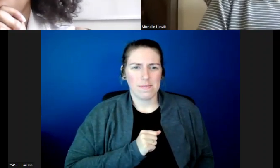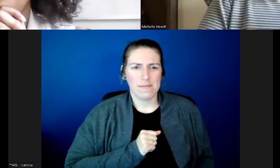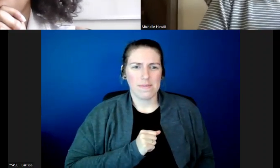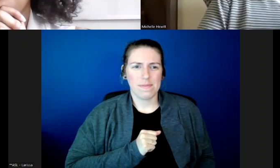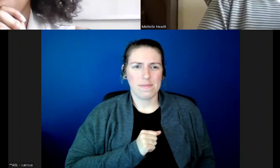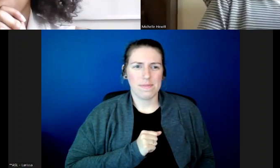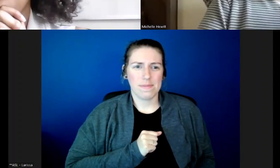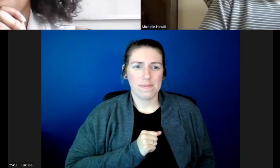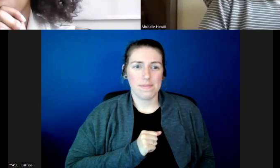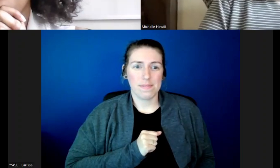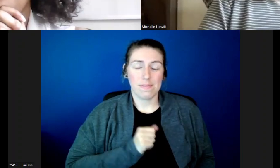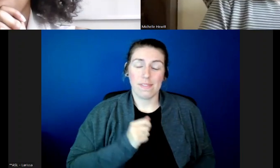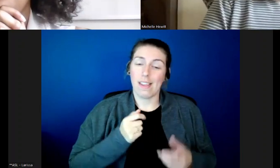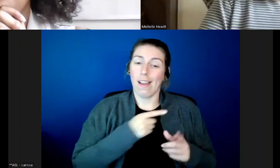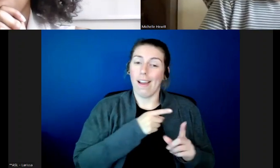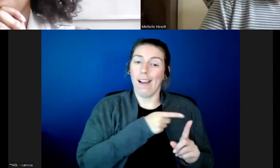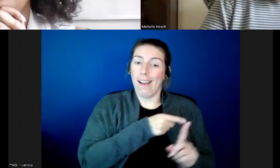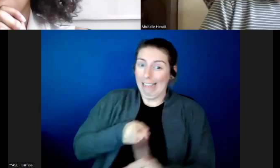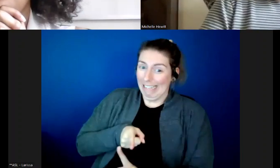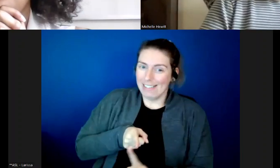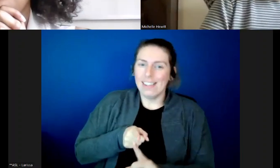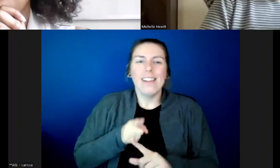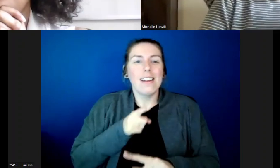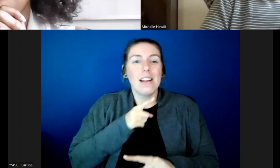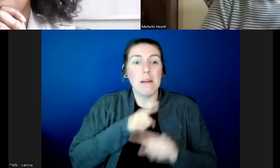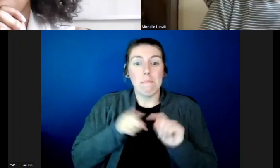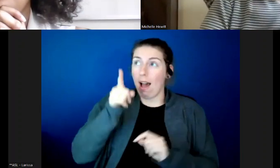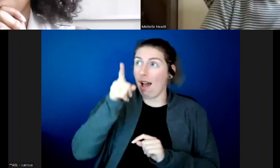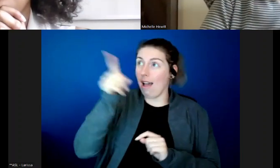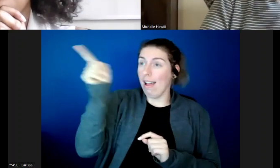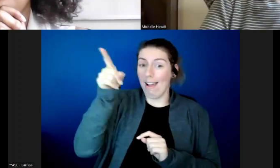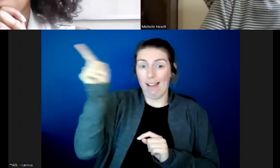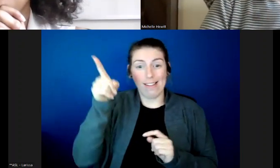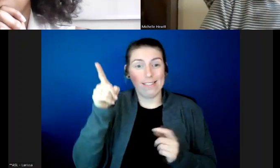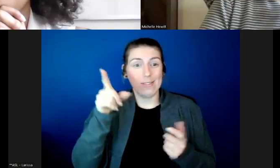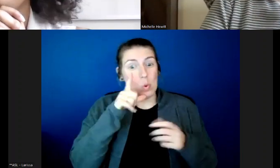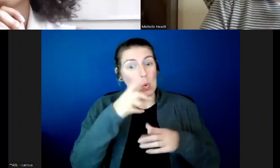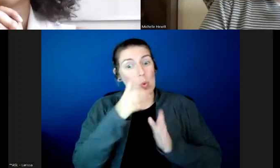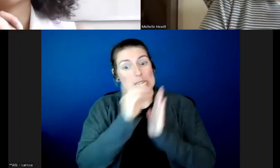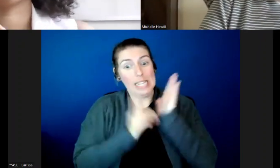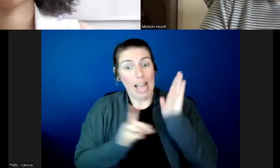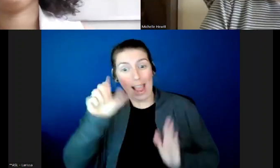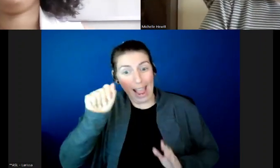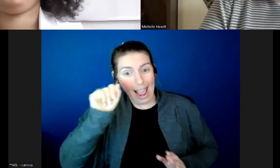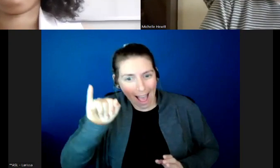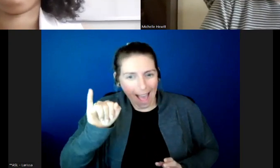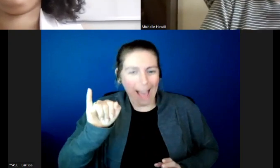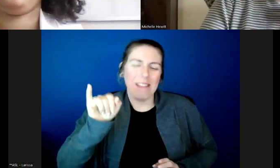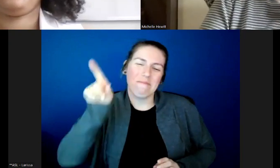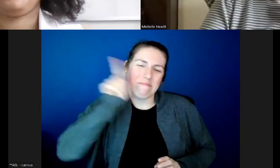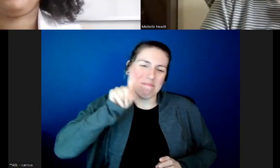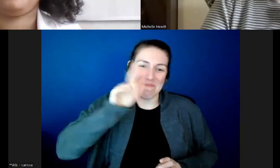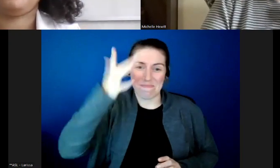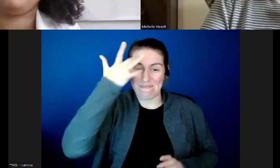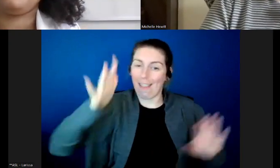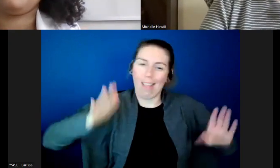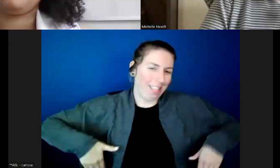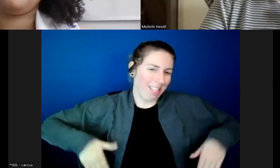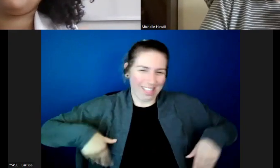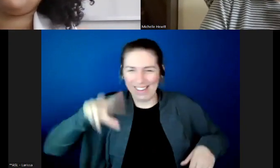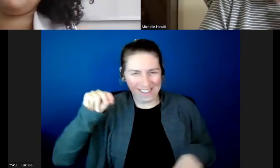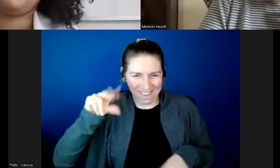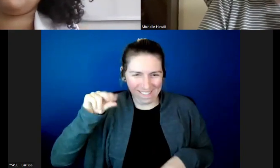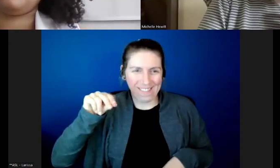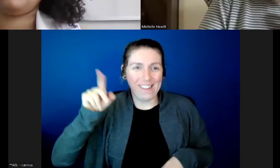perhaps we're getting to that, but they're not quite yet designed by AI, right? They're not quite yet designed by artificial intelligence. They are